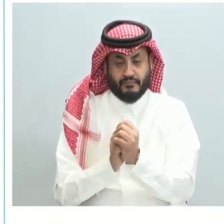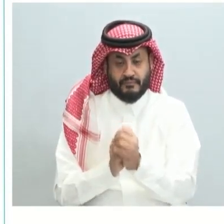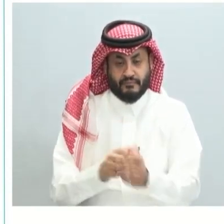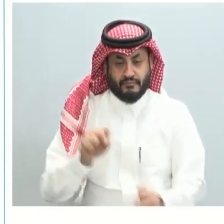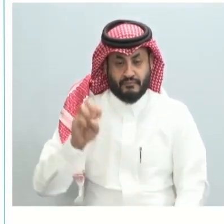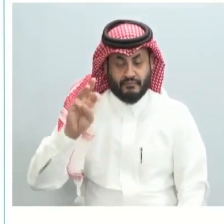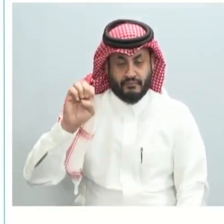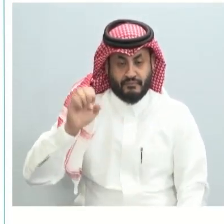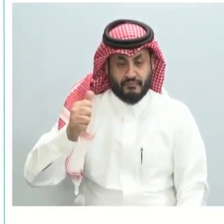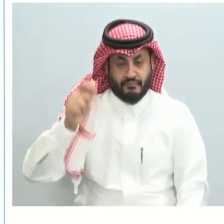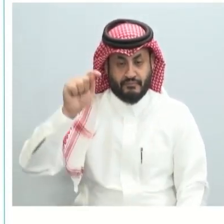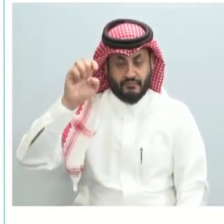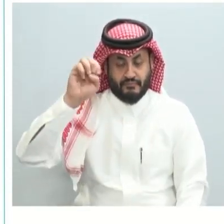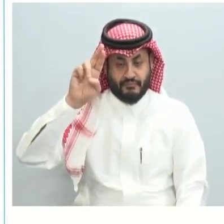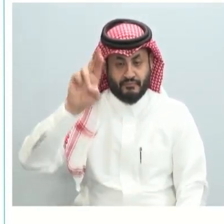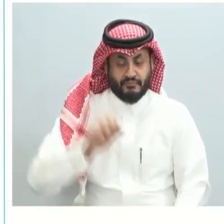Sweater,